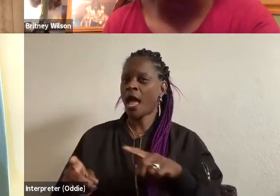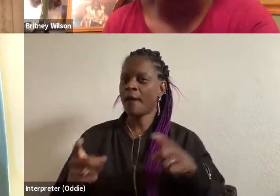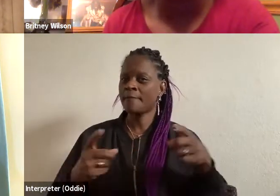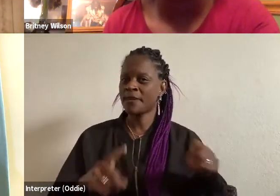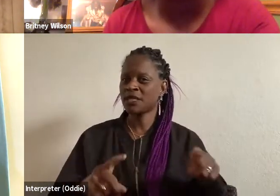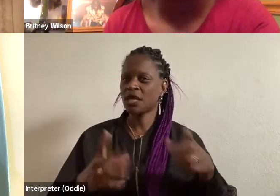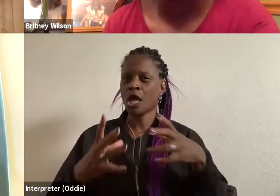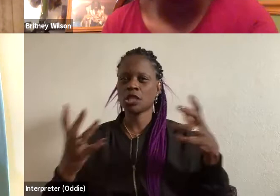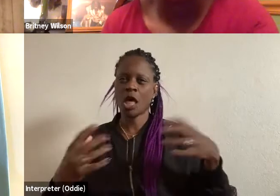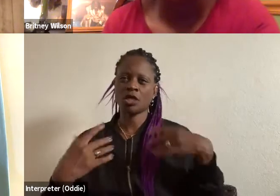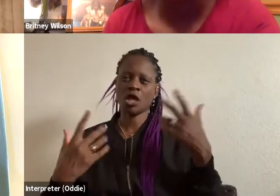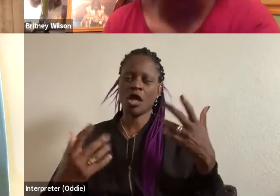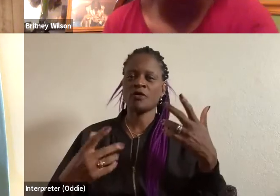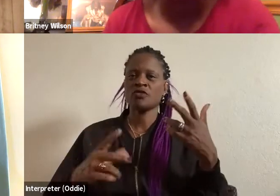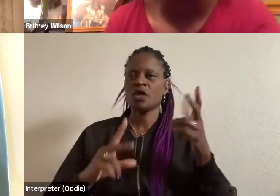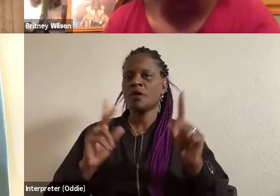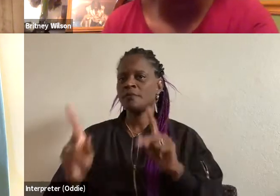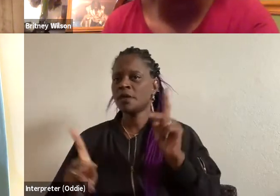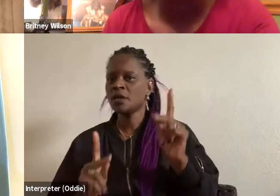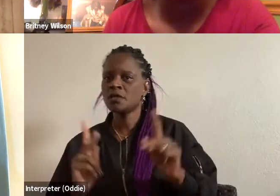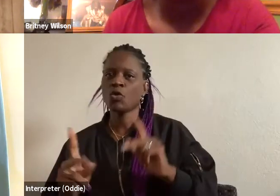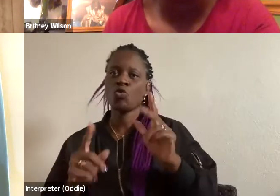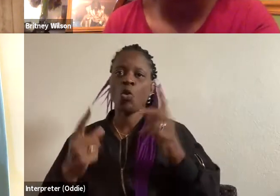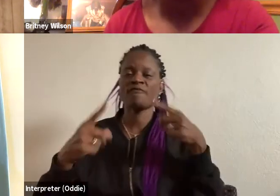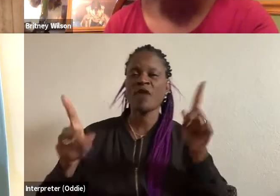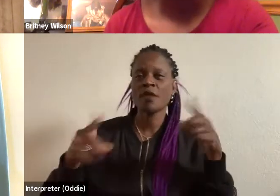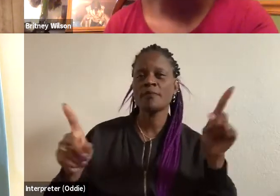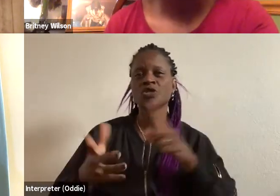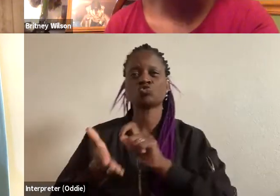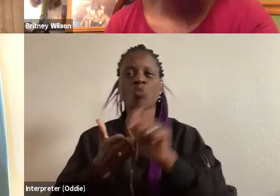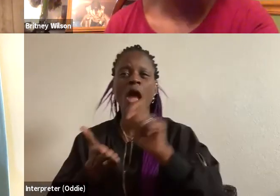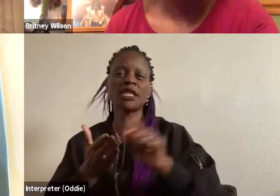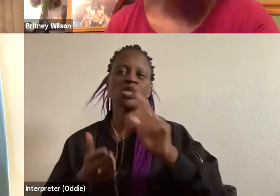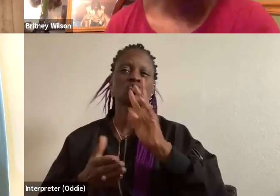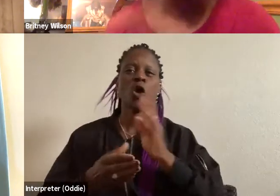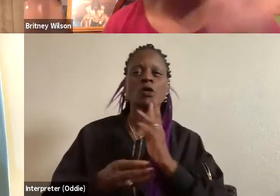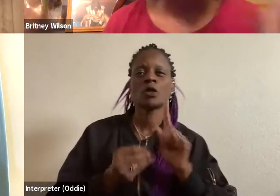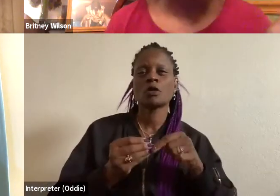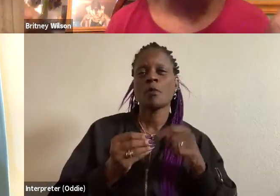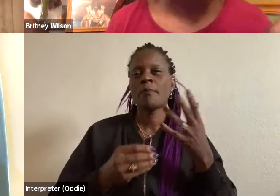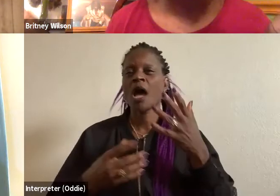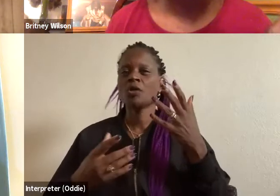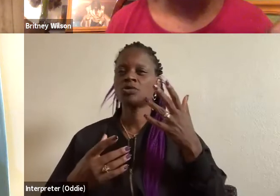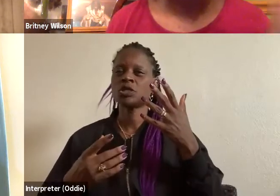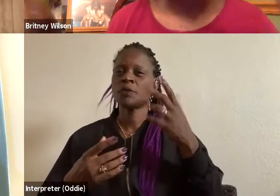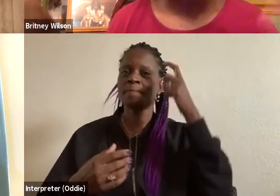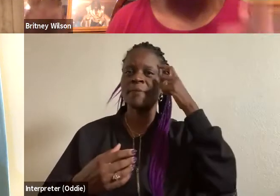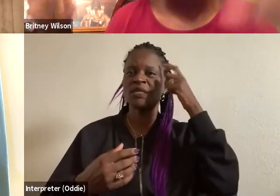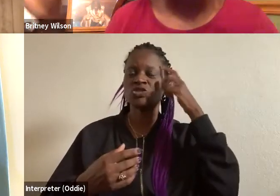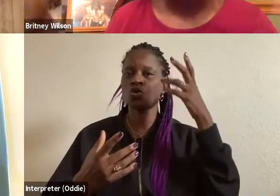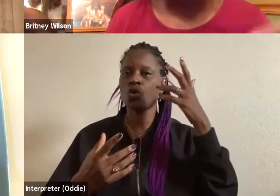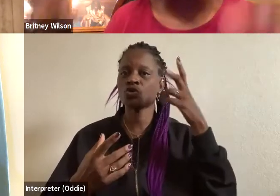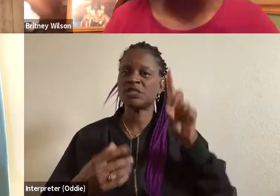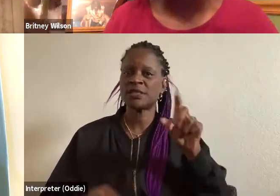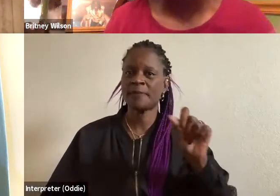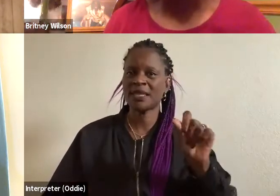lot of celebrities talking about mental health, depression, writing books about it and stuff. But I'm wondering, I'm waiting on pins and needles for other types